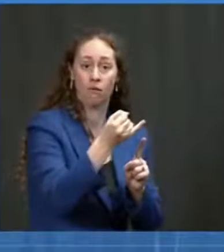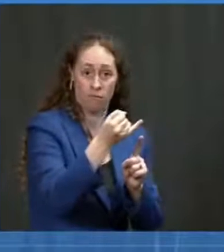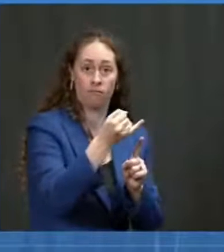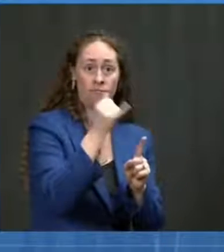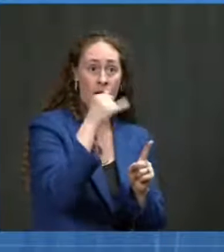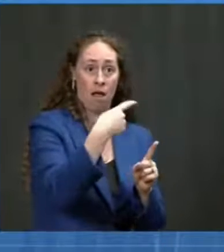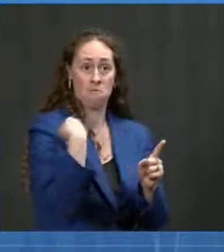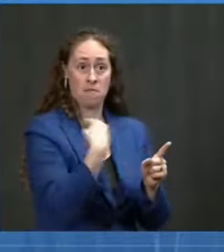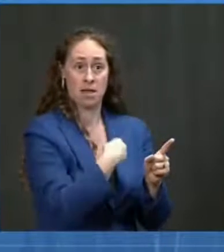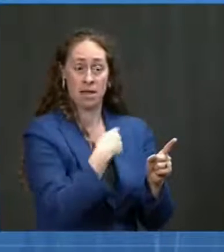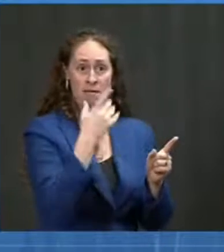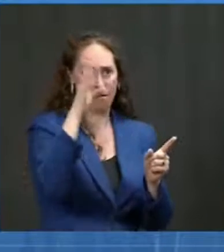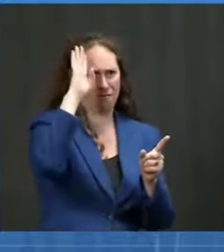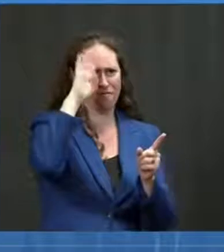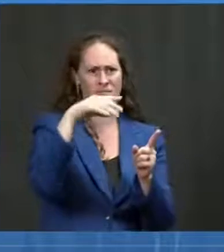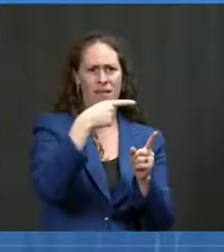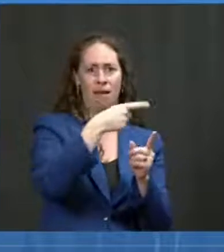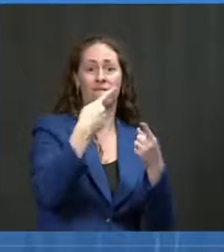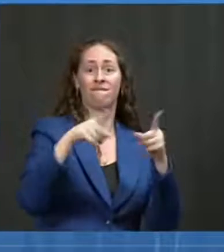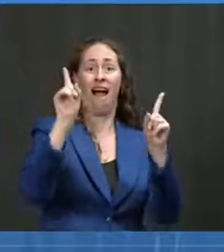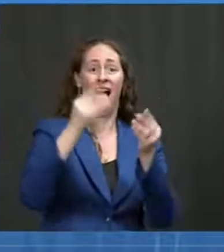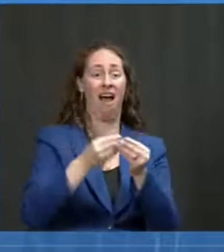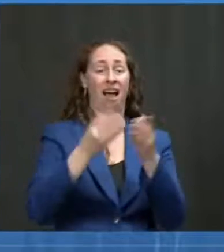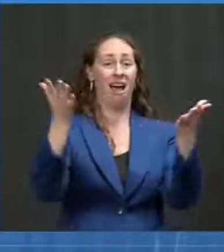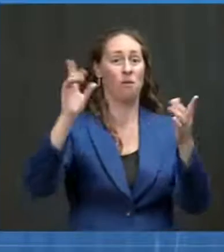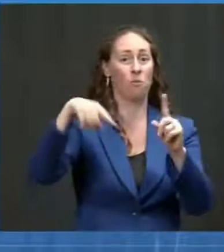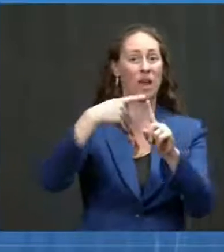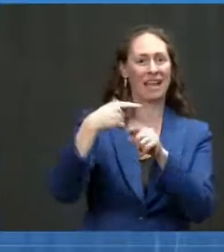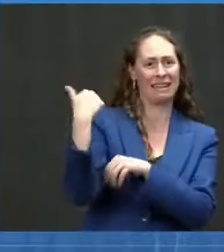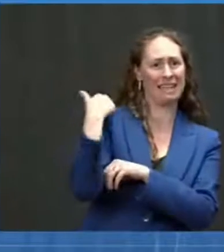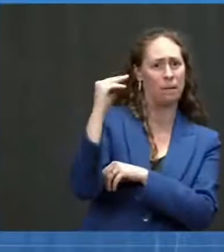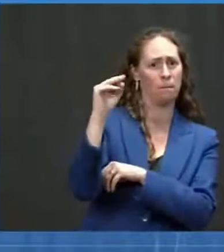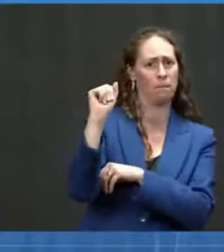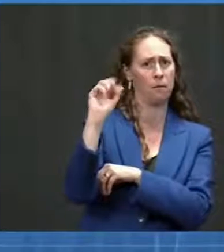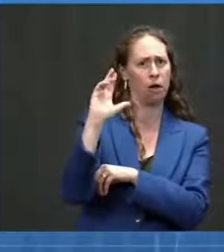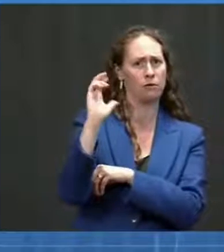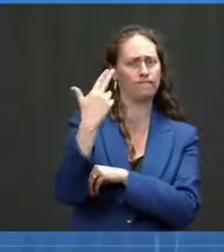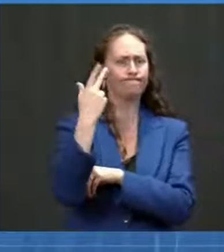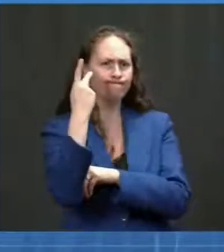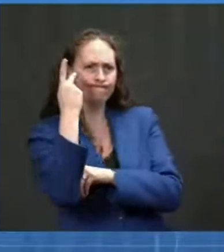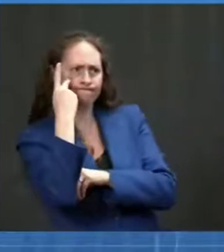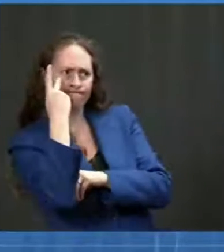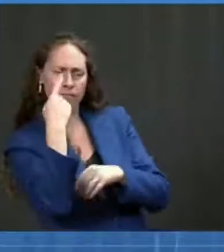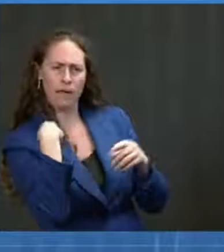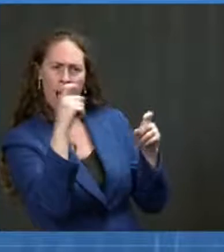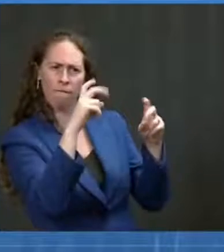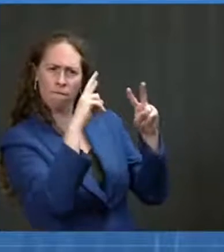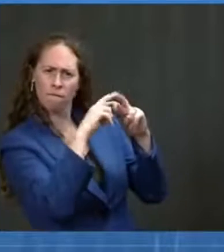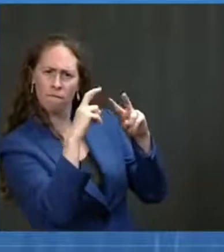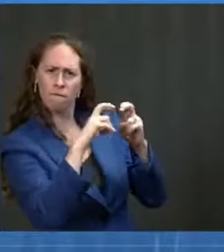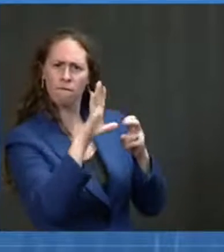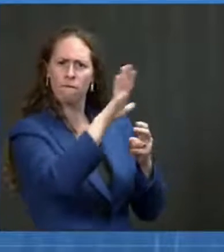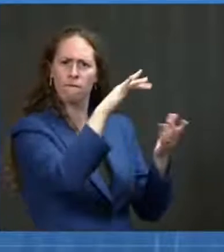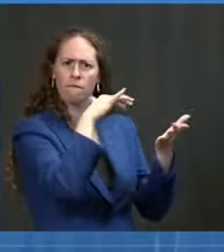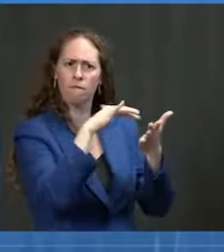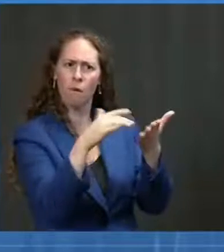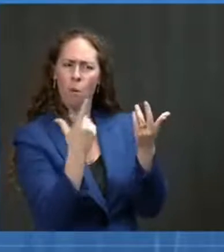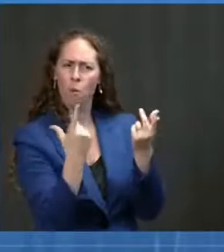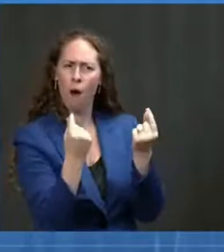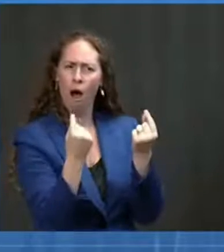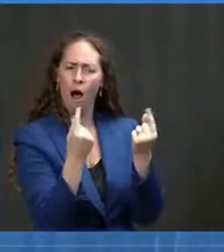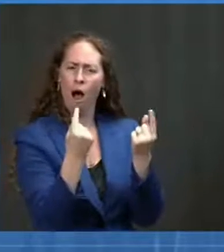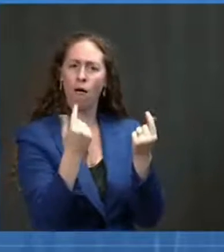in the coming weeks. With those data in hand, we will keep the public informed with a timely plan for J&J booster